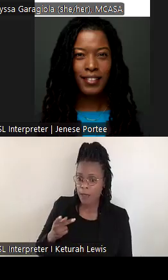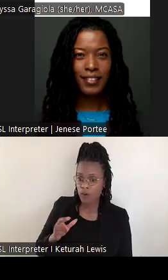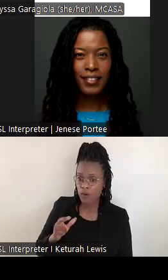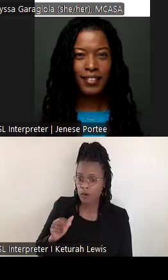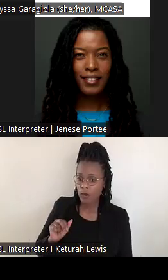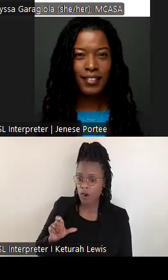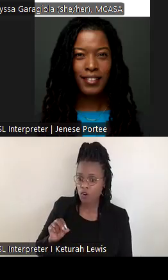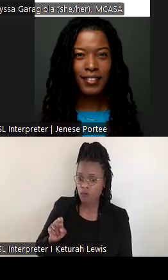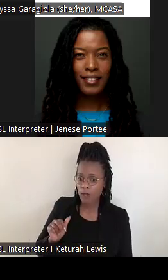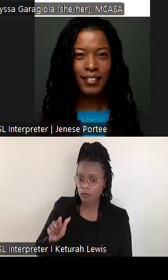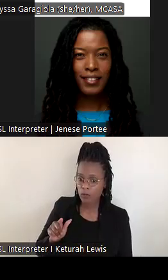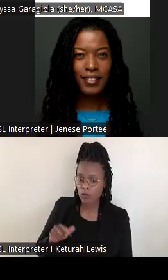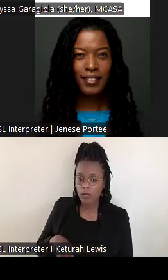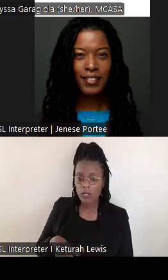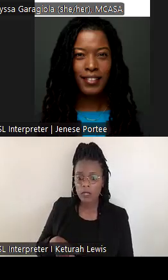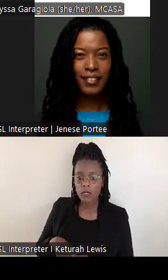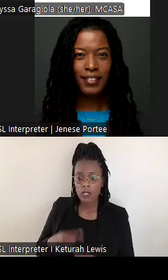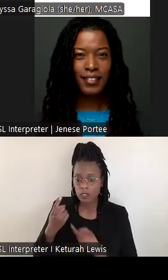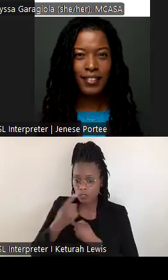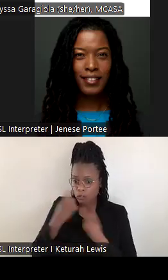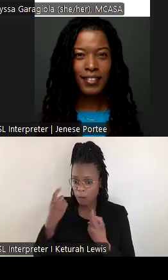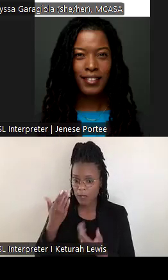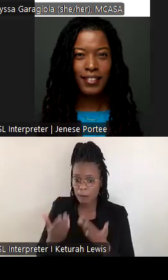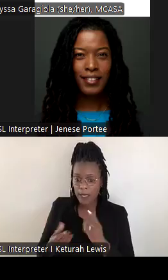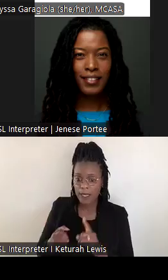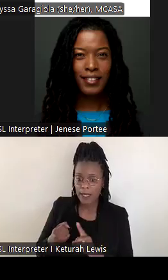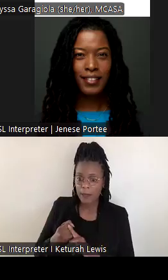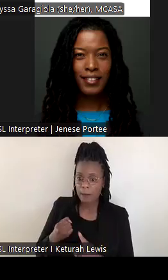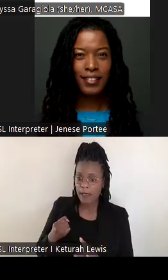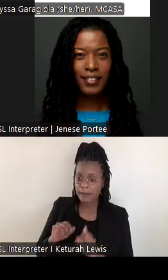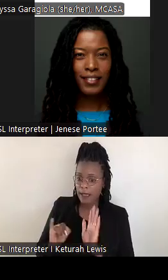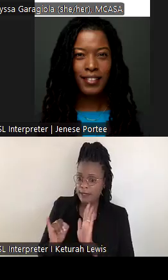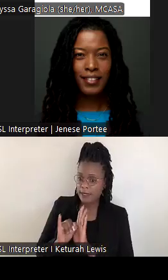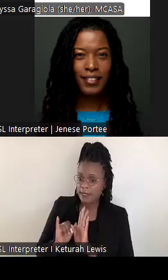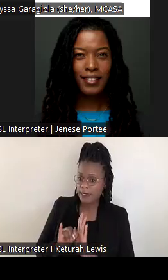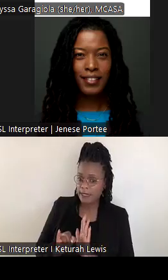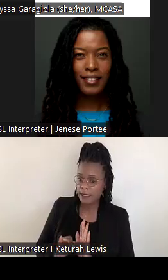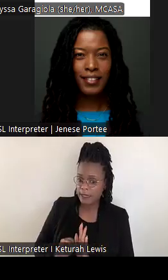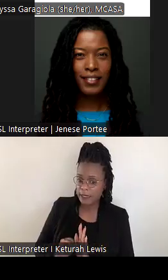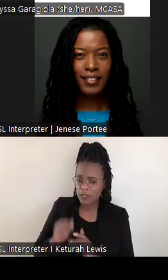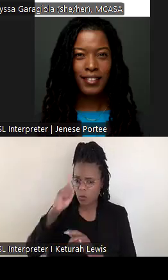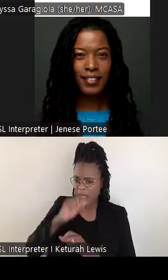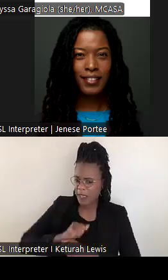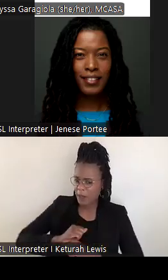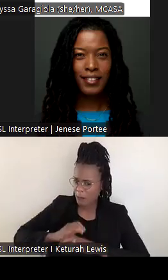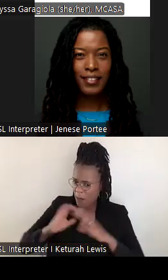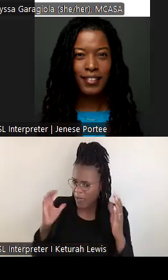trauma may impact their sense of identity. So we've talked a lot about identity. So imagine experience trauma on top